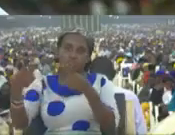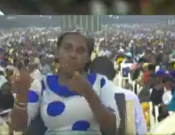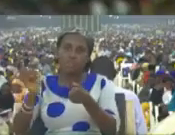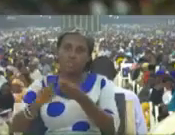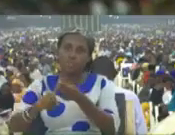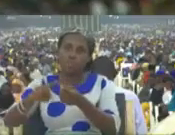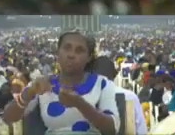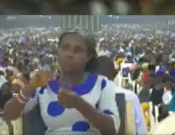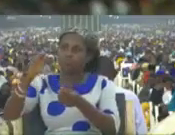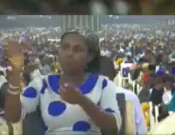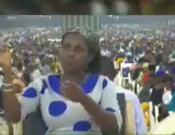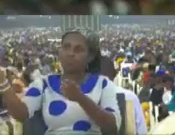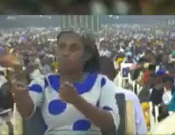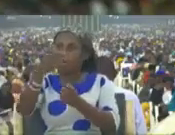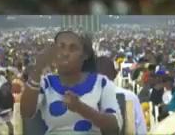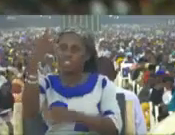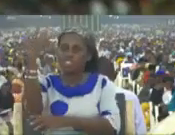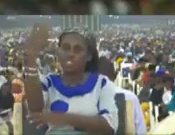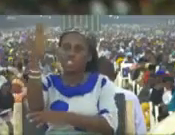Jordan.